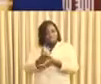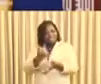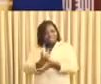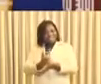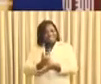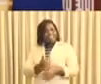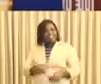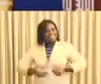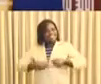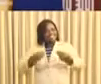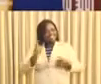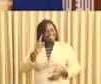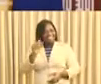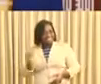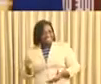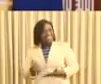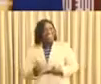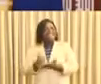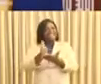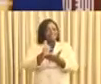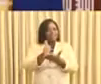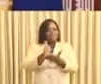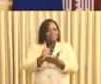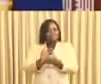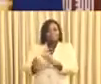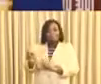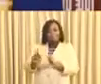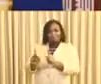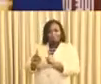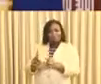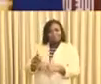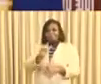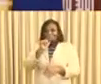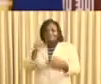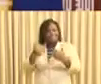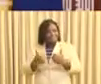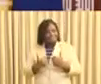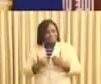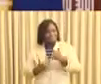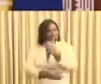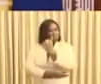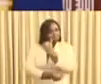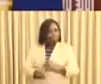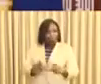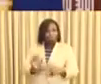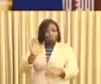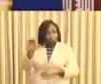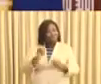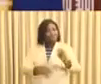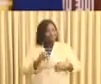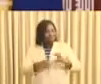have offered to those in need, the generosity of your contributions to the COVID-19 National Trust